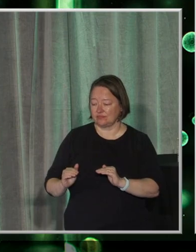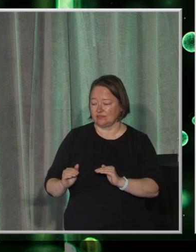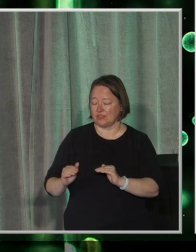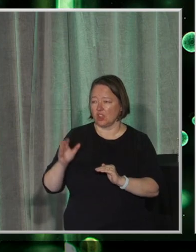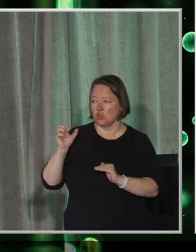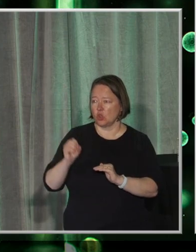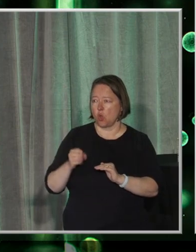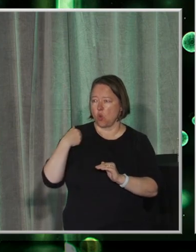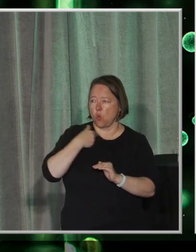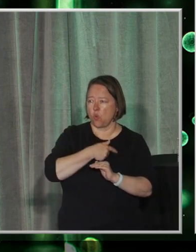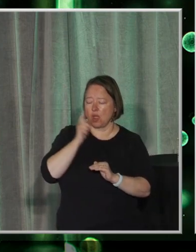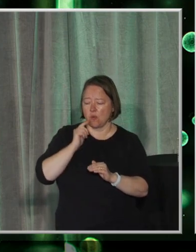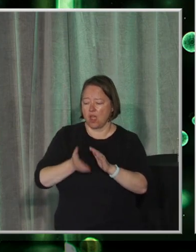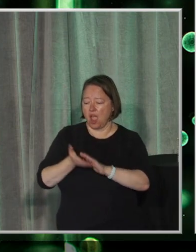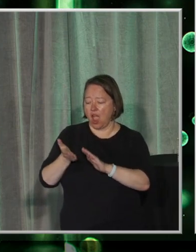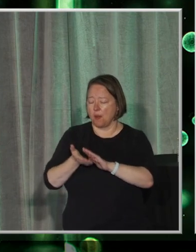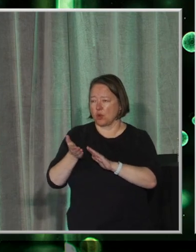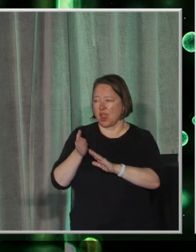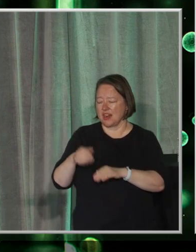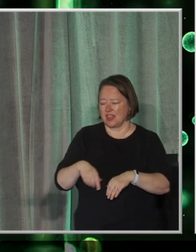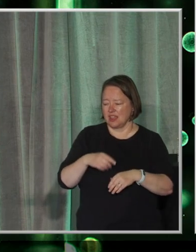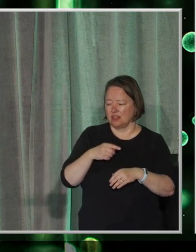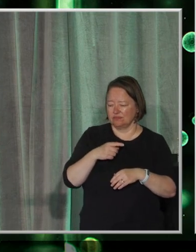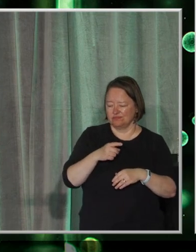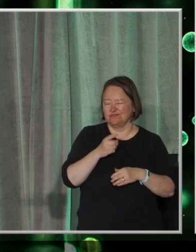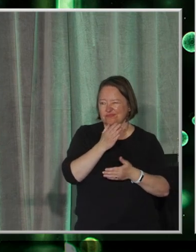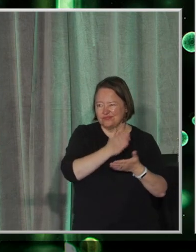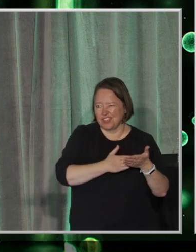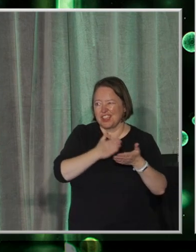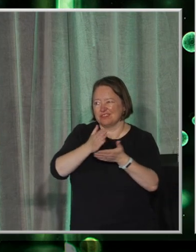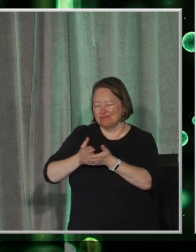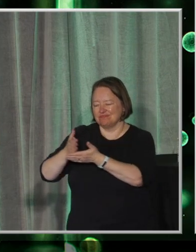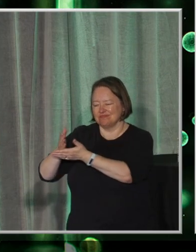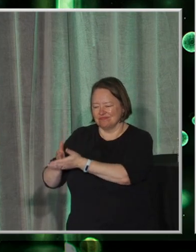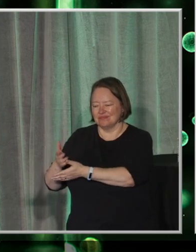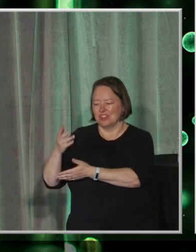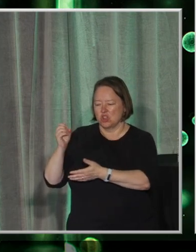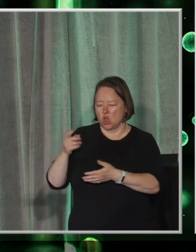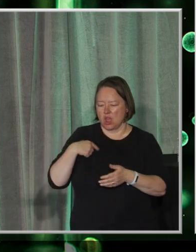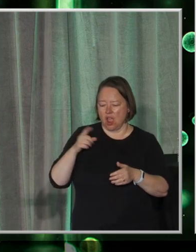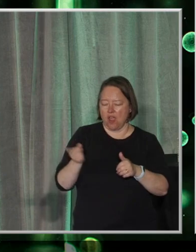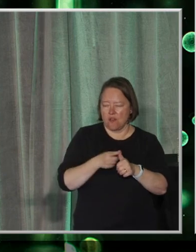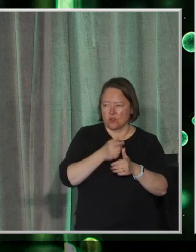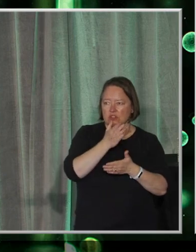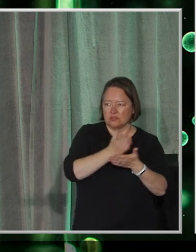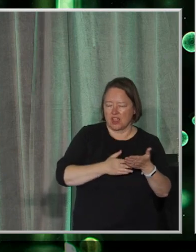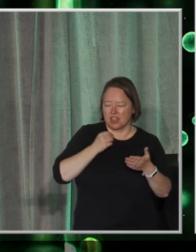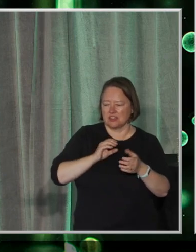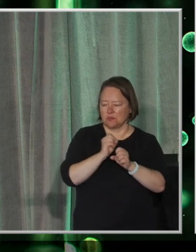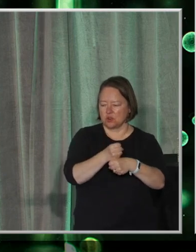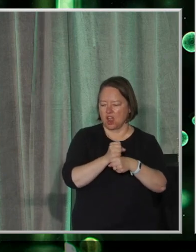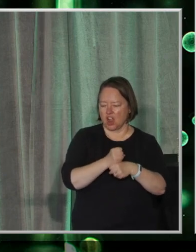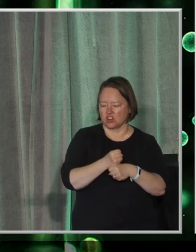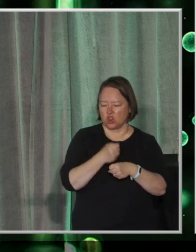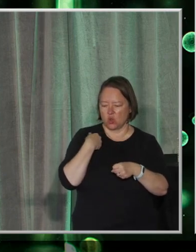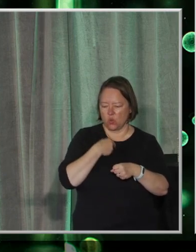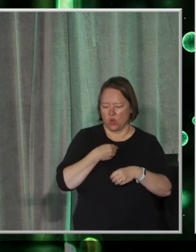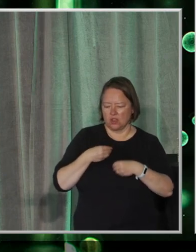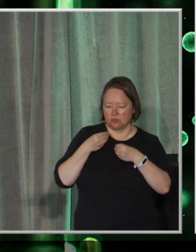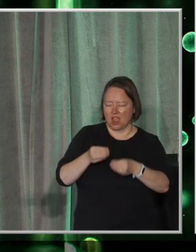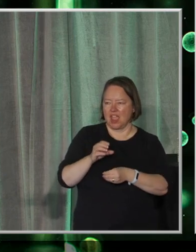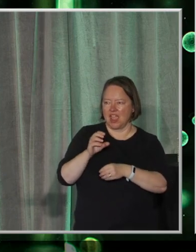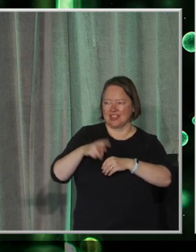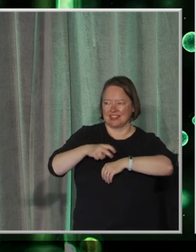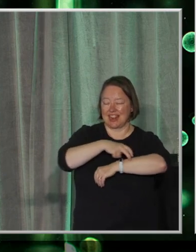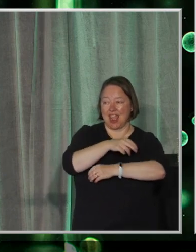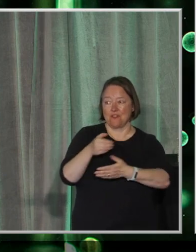So we will be operating in phases. This will depend on the availability of funds. So in our first phase of our production, we will be supplying Senene in